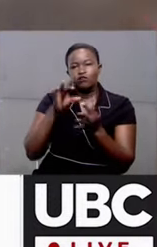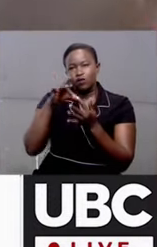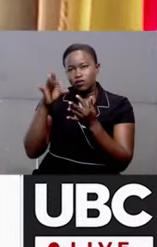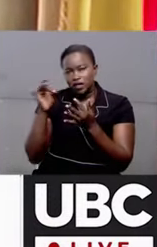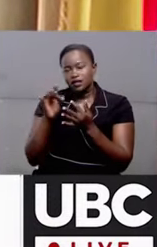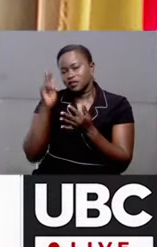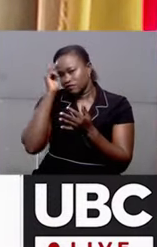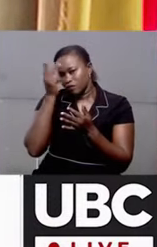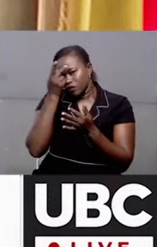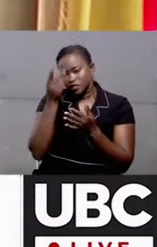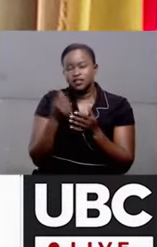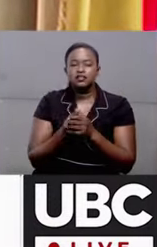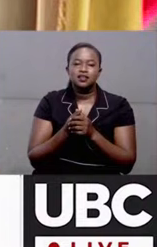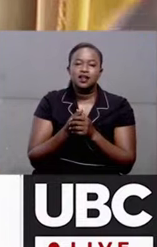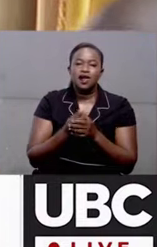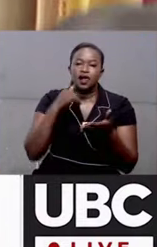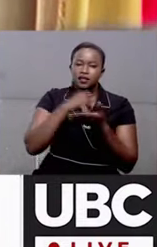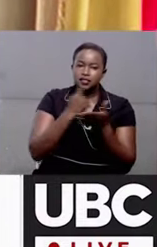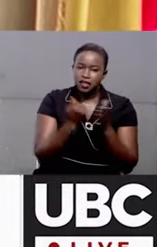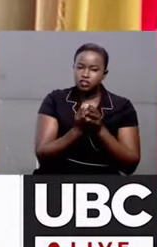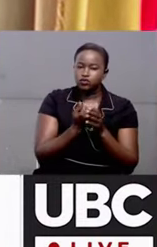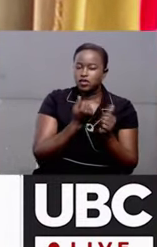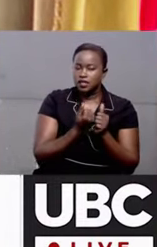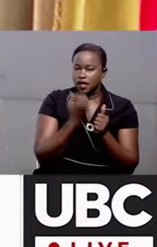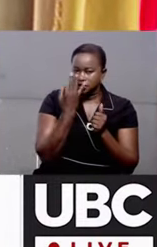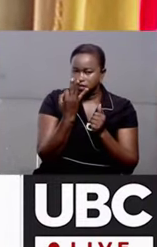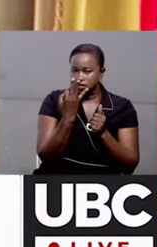policies. Section